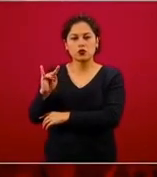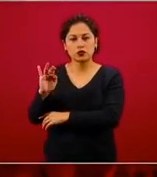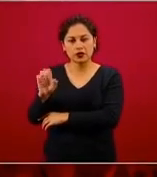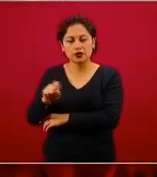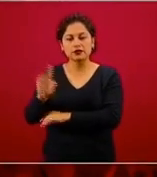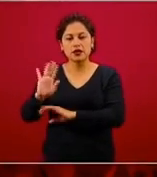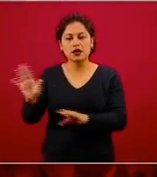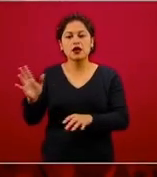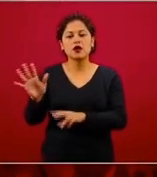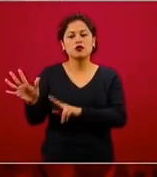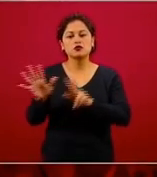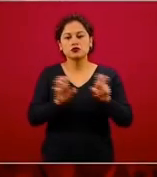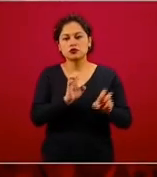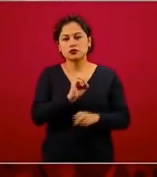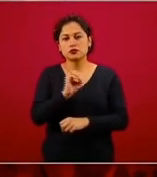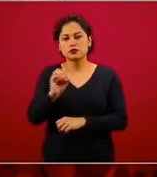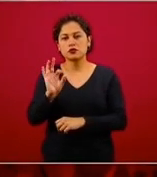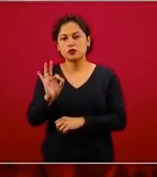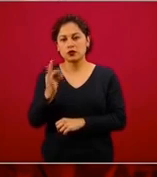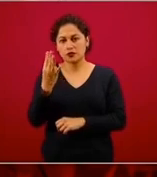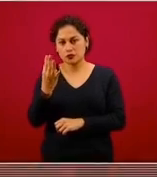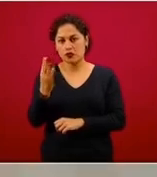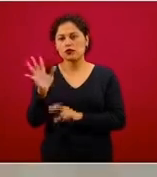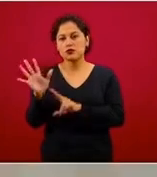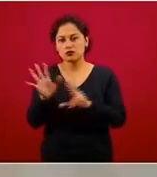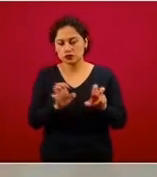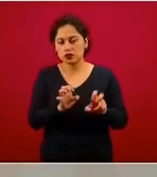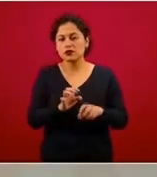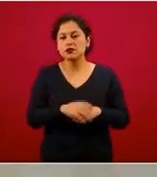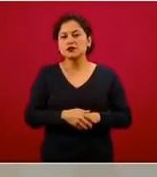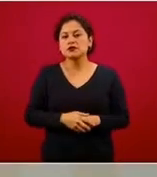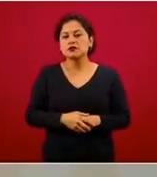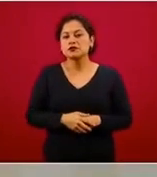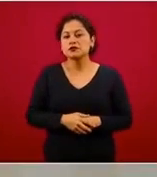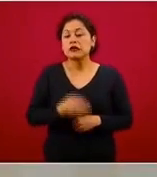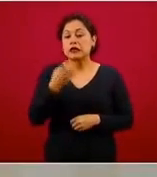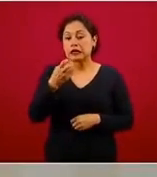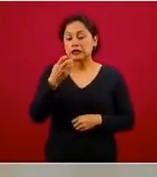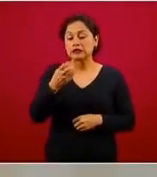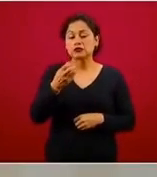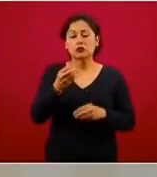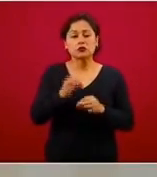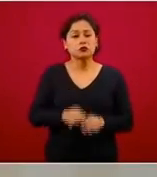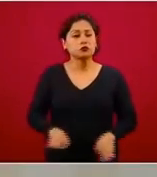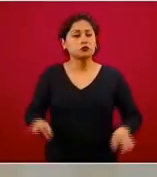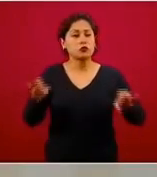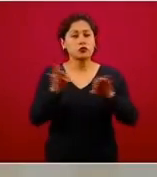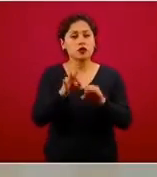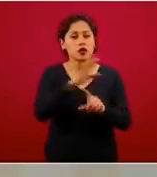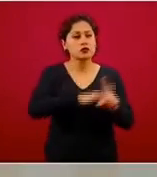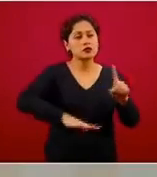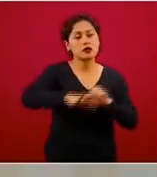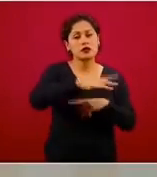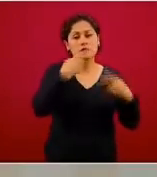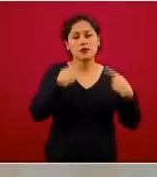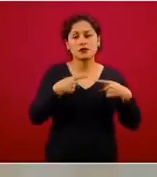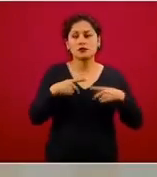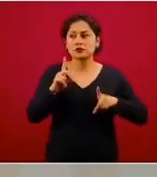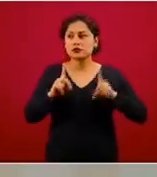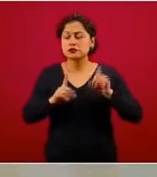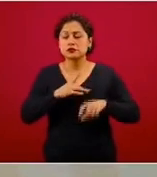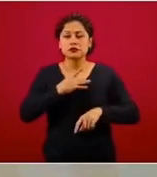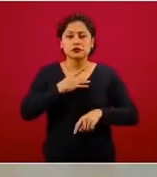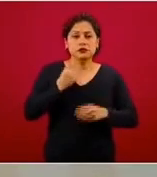800 0044 explained 800. Una porción 800, importante de las the 1-800 number llamadas that que you se can hacen call. son por asuntos de It's salud